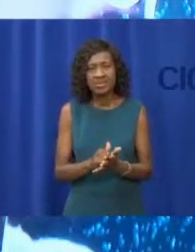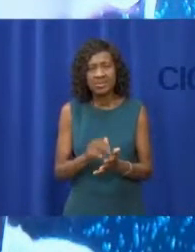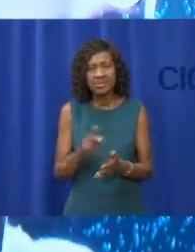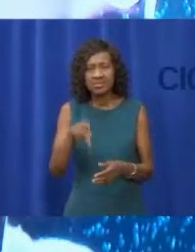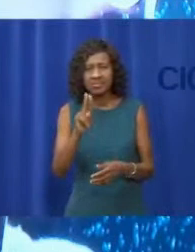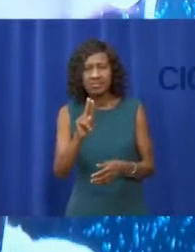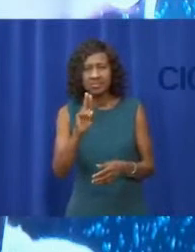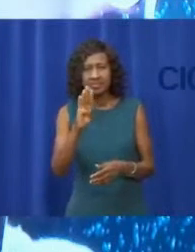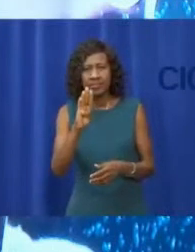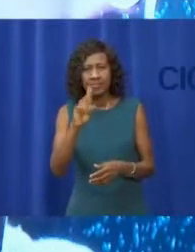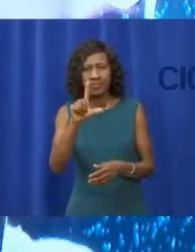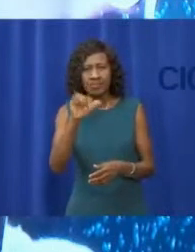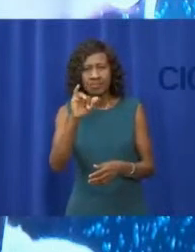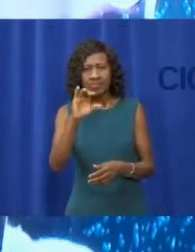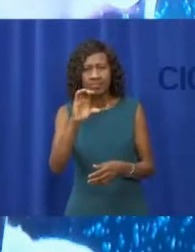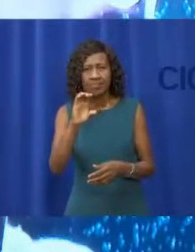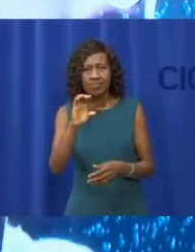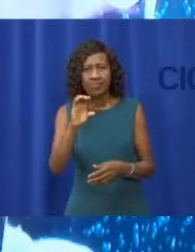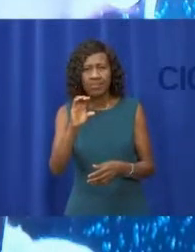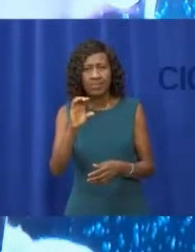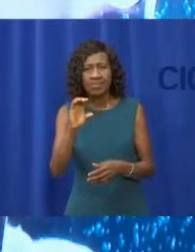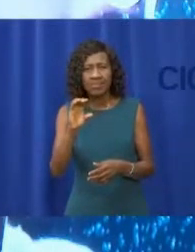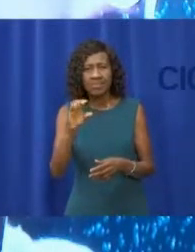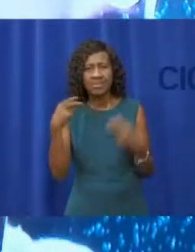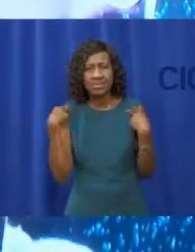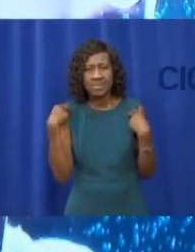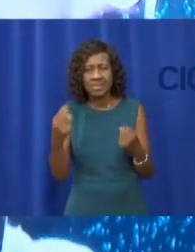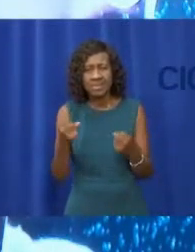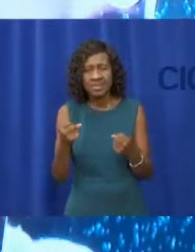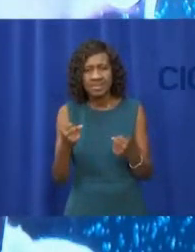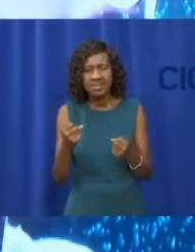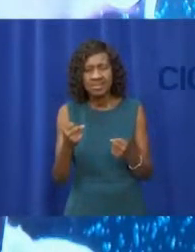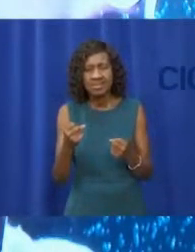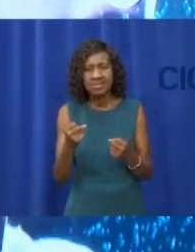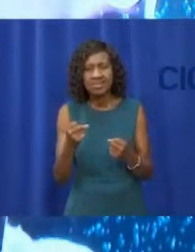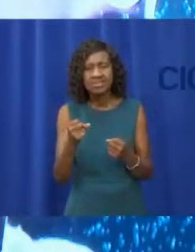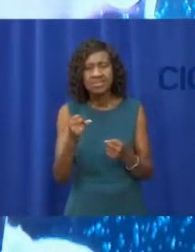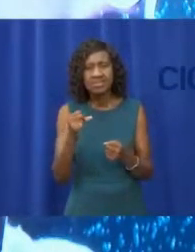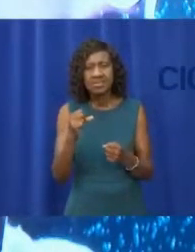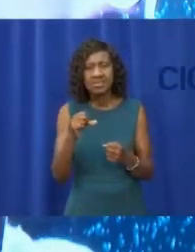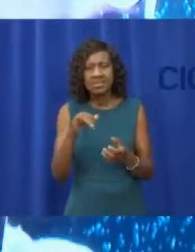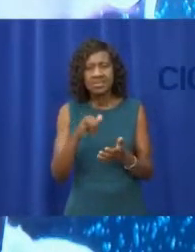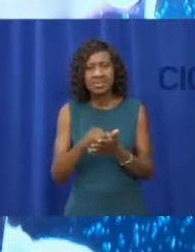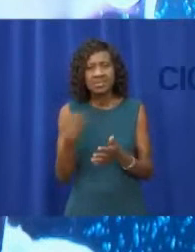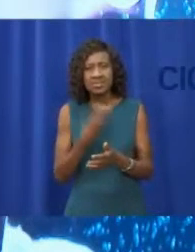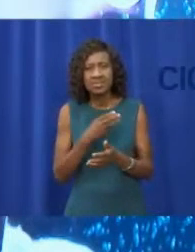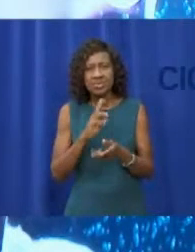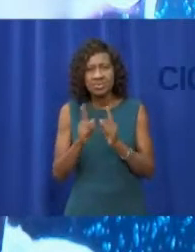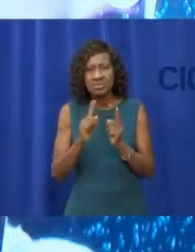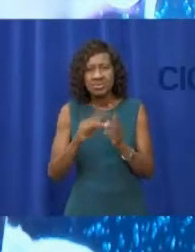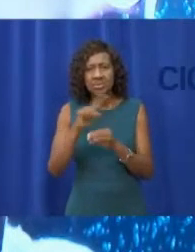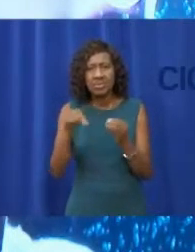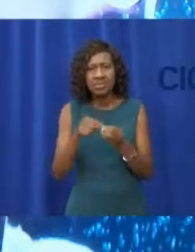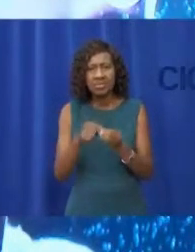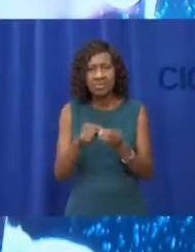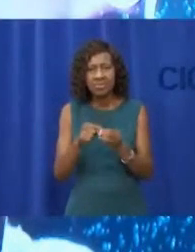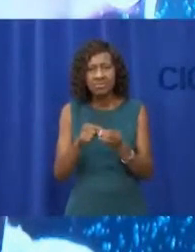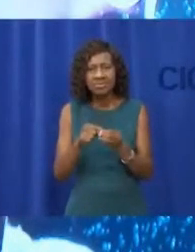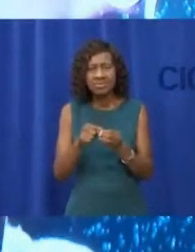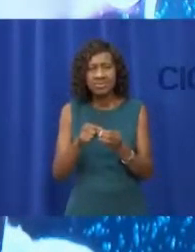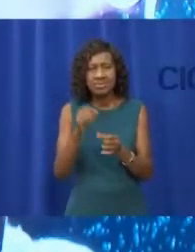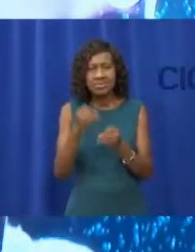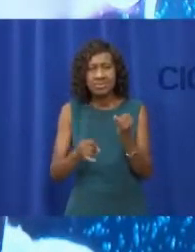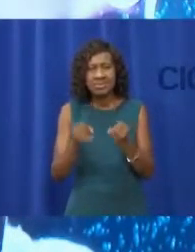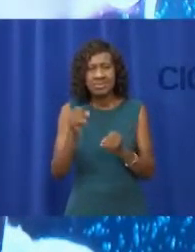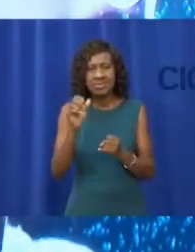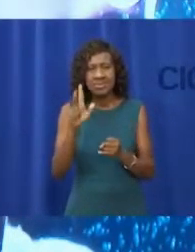been undertaken on the people that we've reported recently within the last 2 to 3 days, that we should